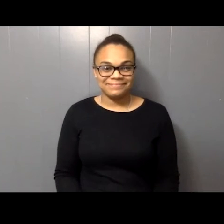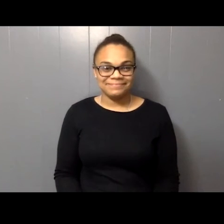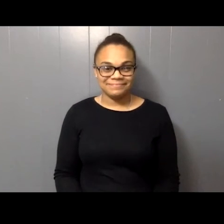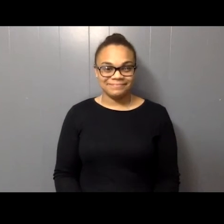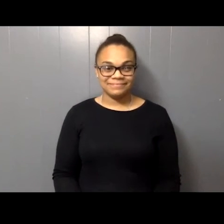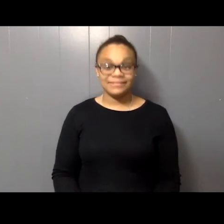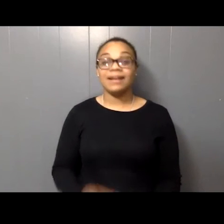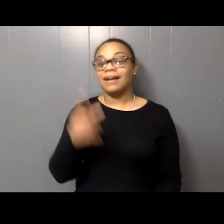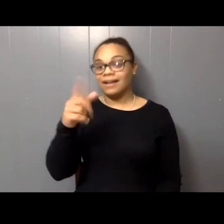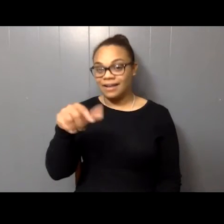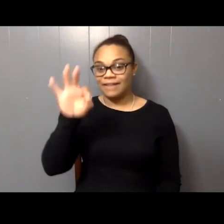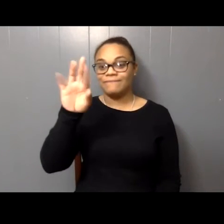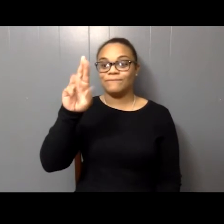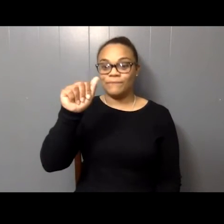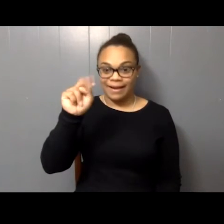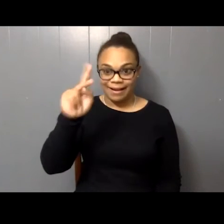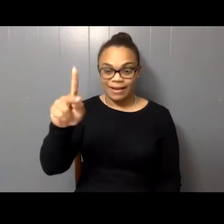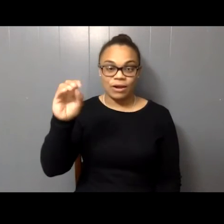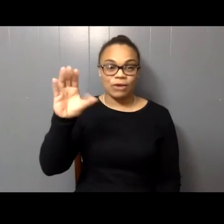Oh, Frank Ocean. Yeah, Frank Ocean.